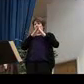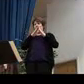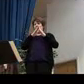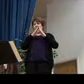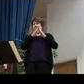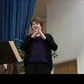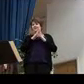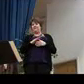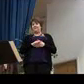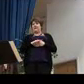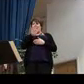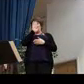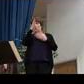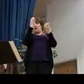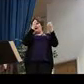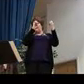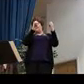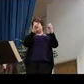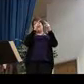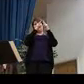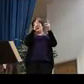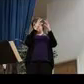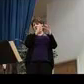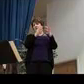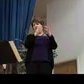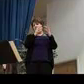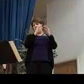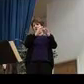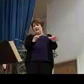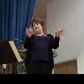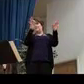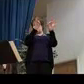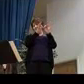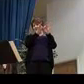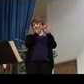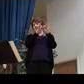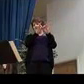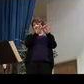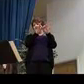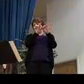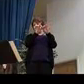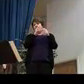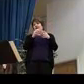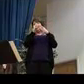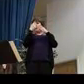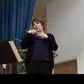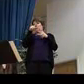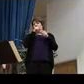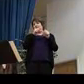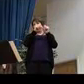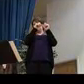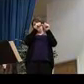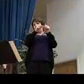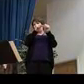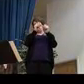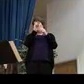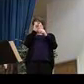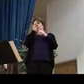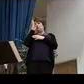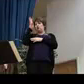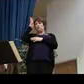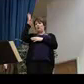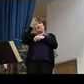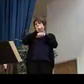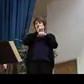so very important, especially as we continue to create jobs across Montana.